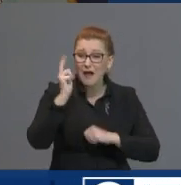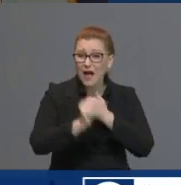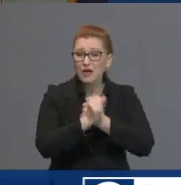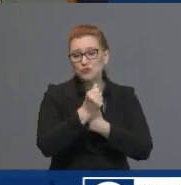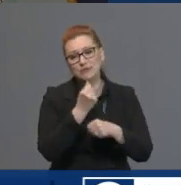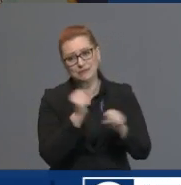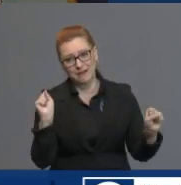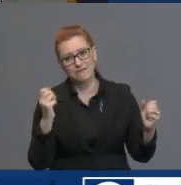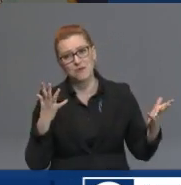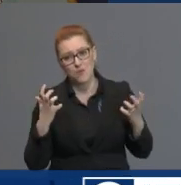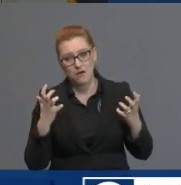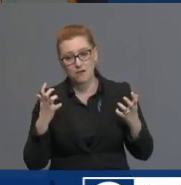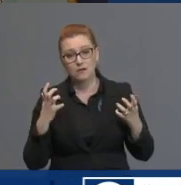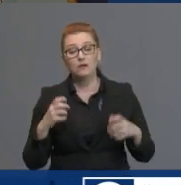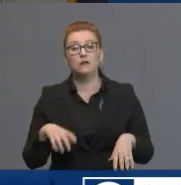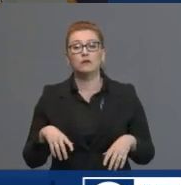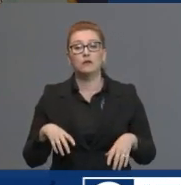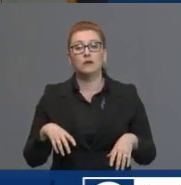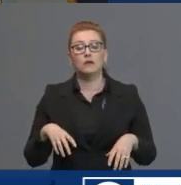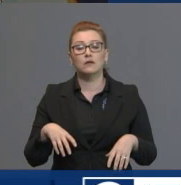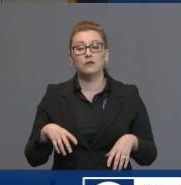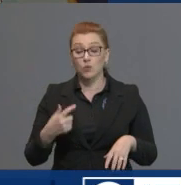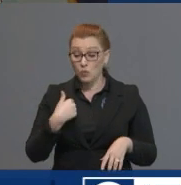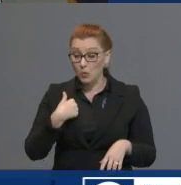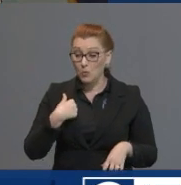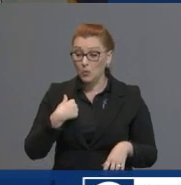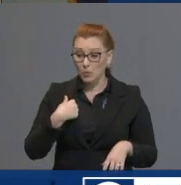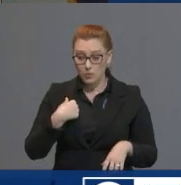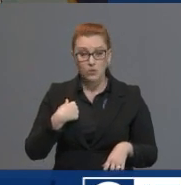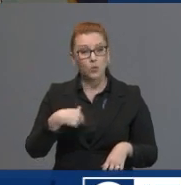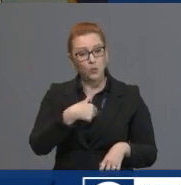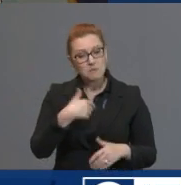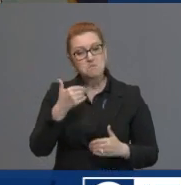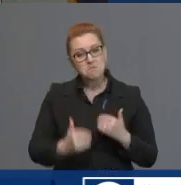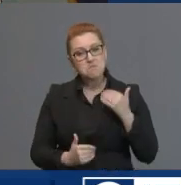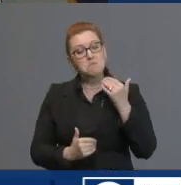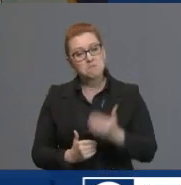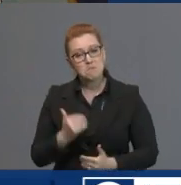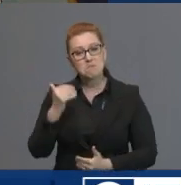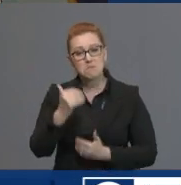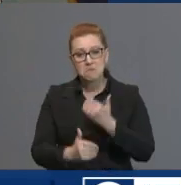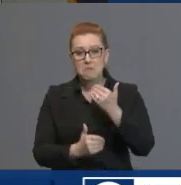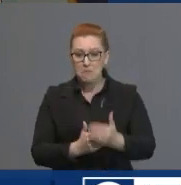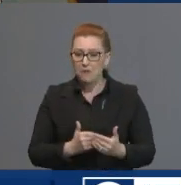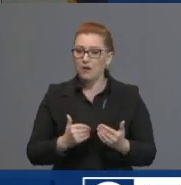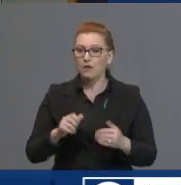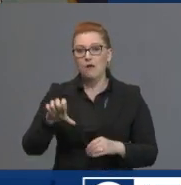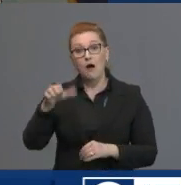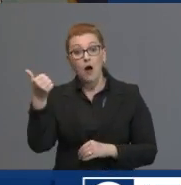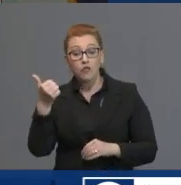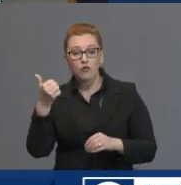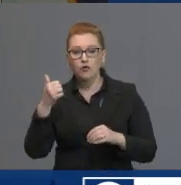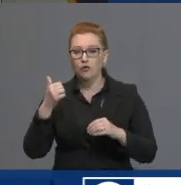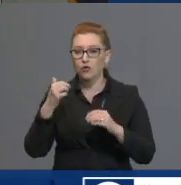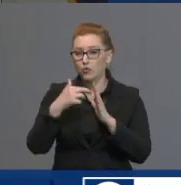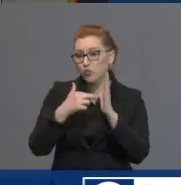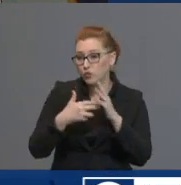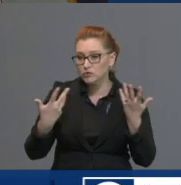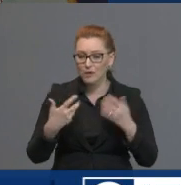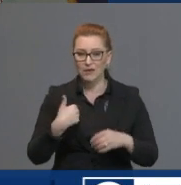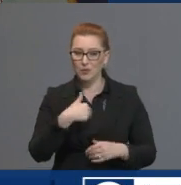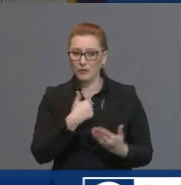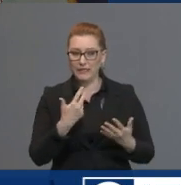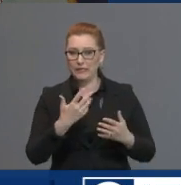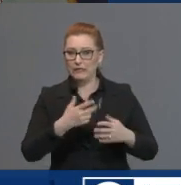individuals safe. There's been continued action as we've continued forward. We have halted visitation, but we